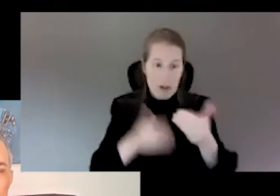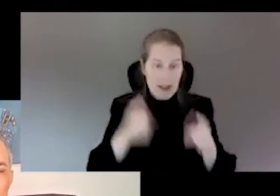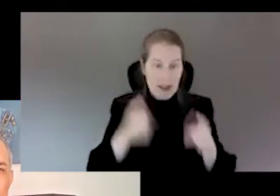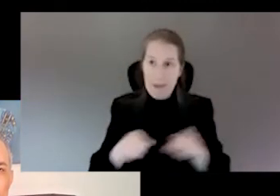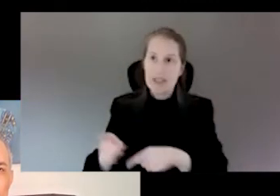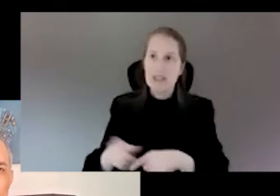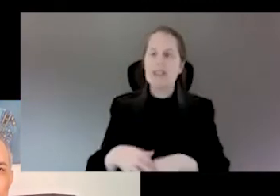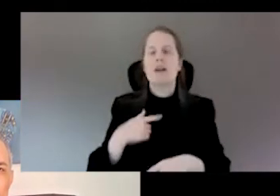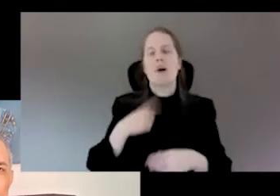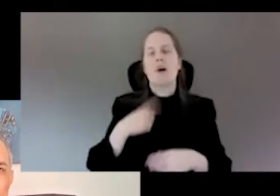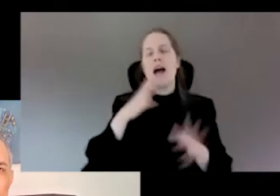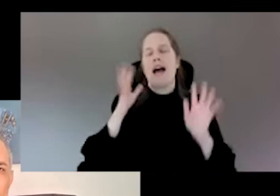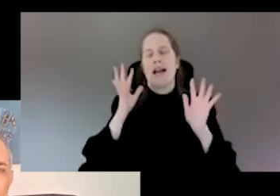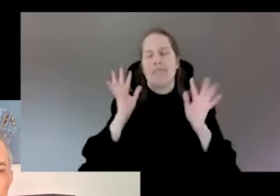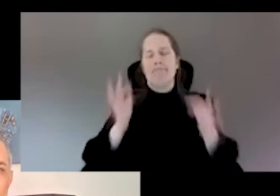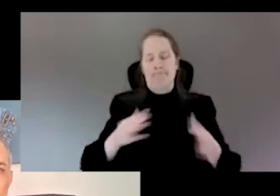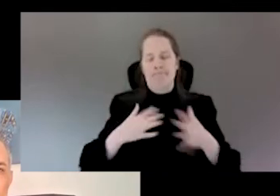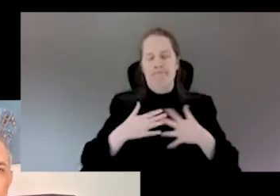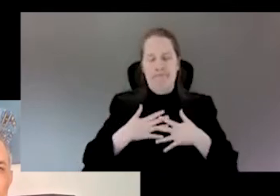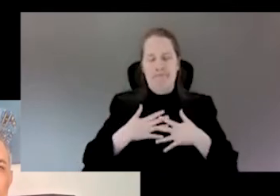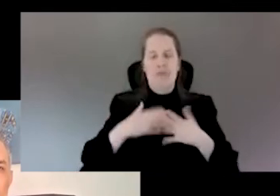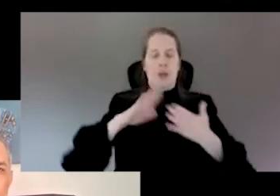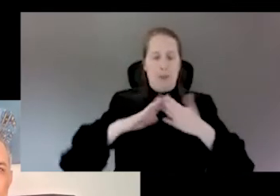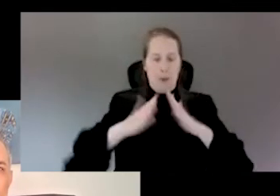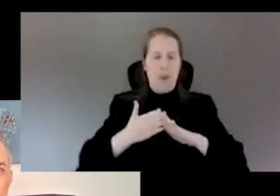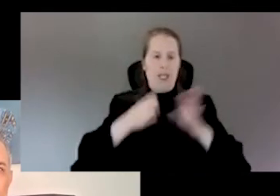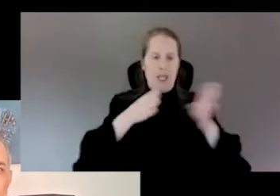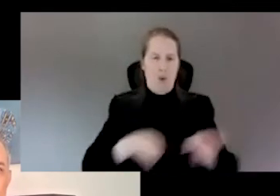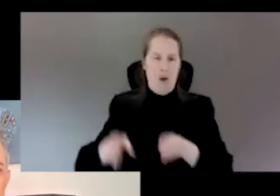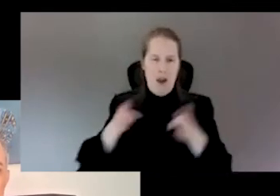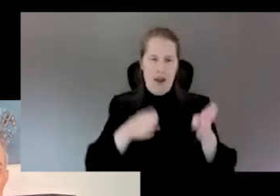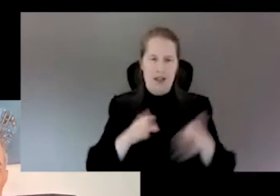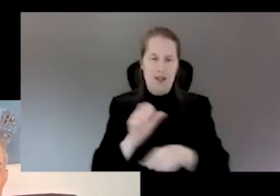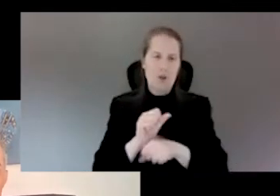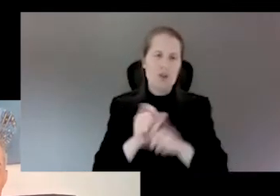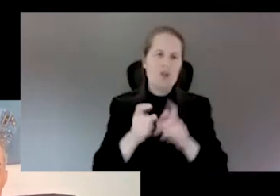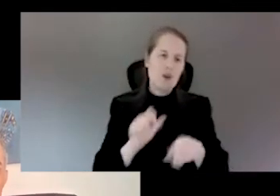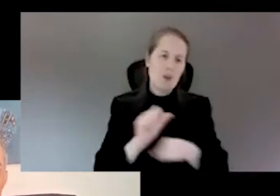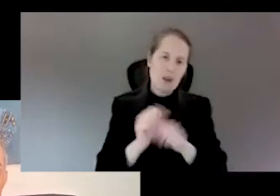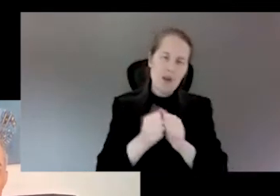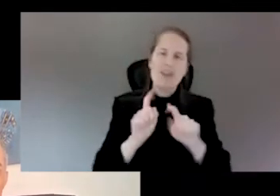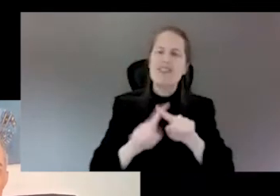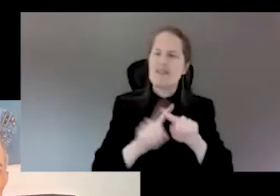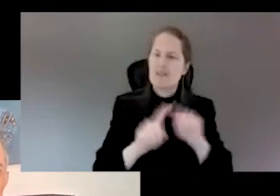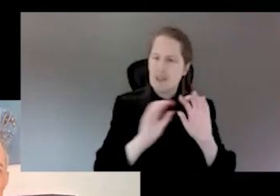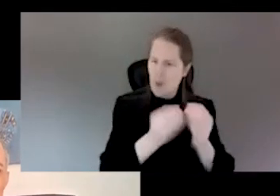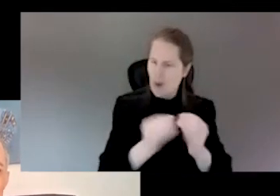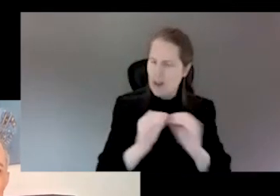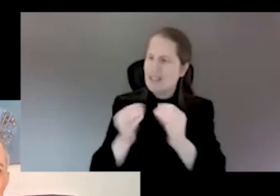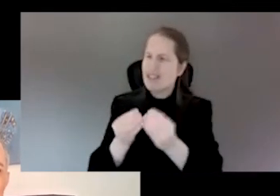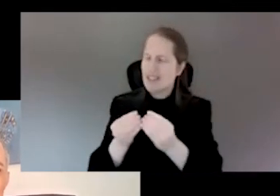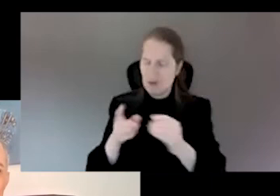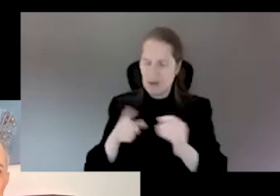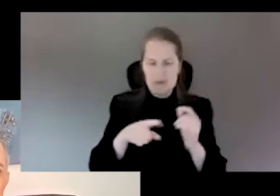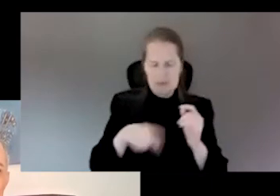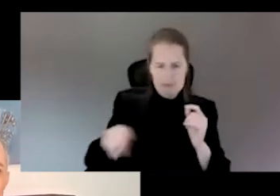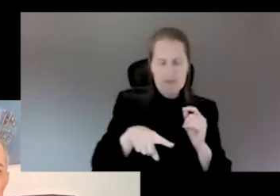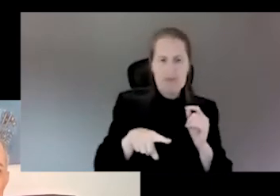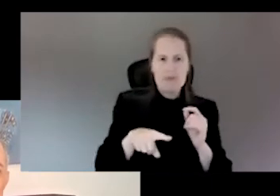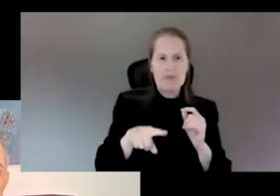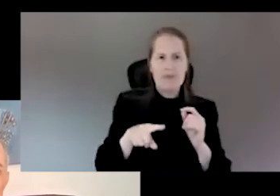go into community organizing. I started working with organizations who were going